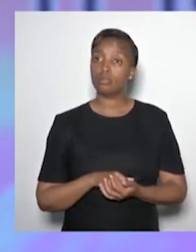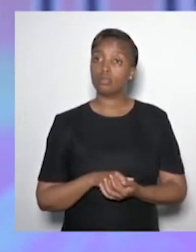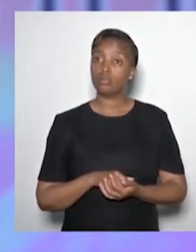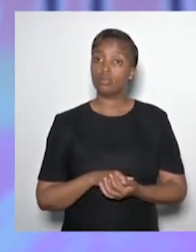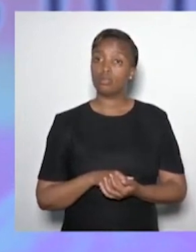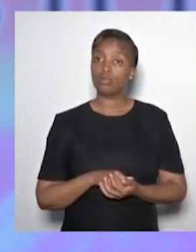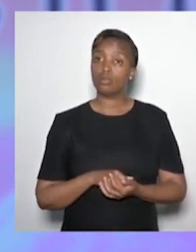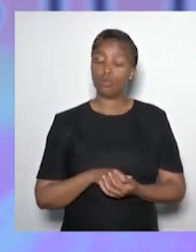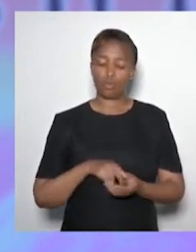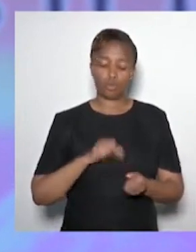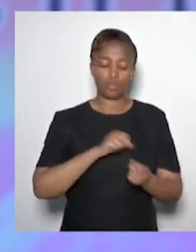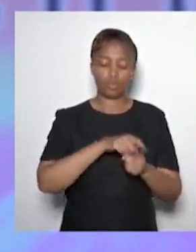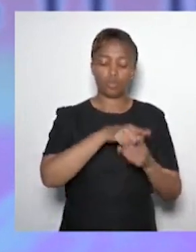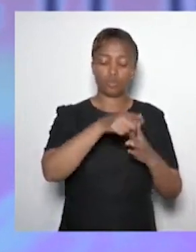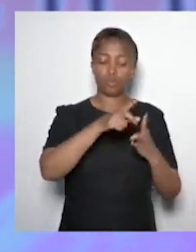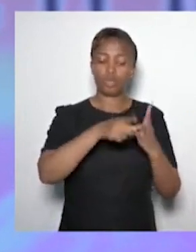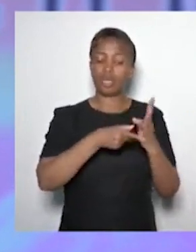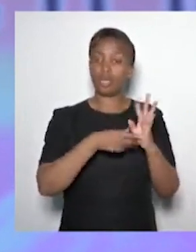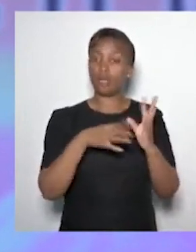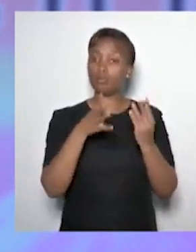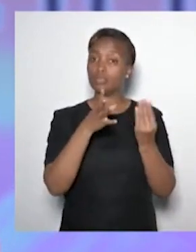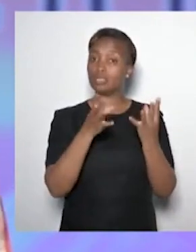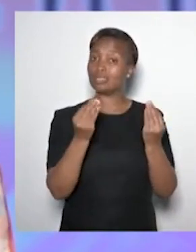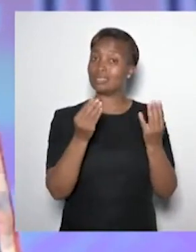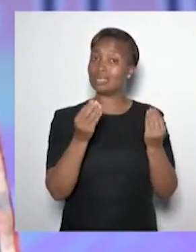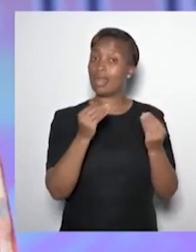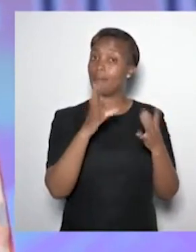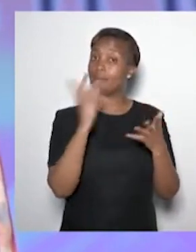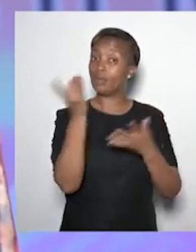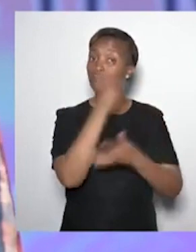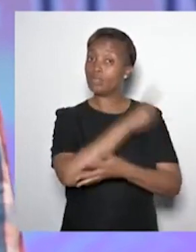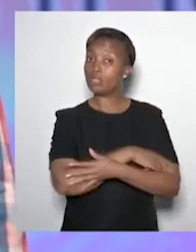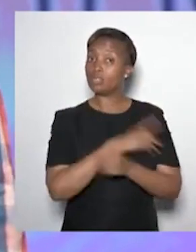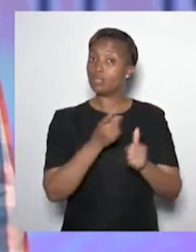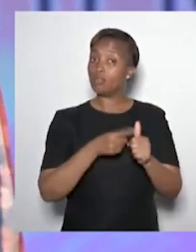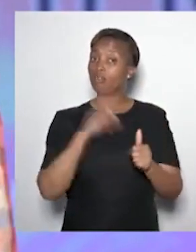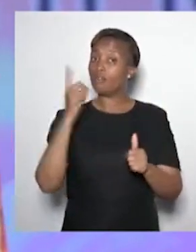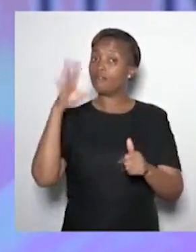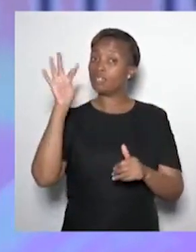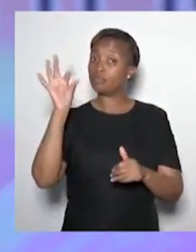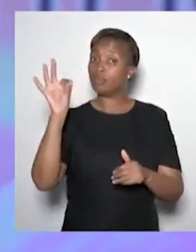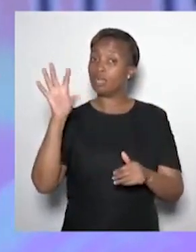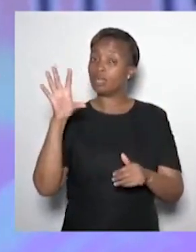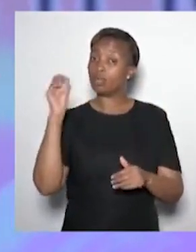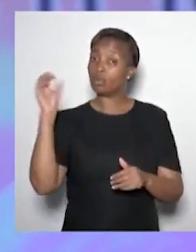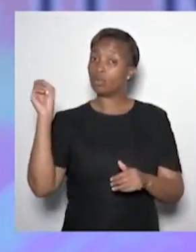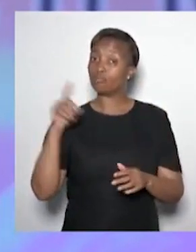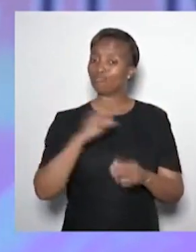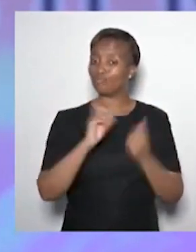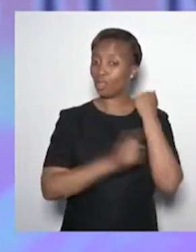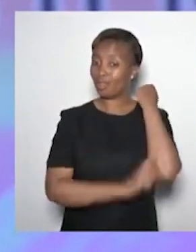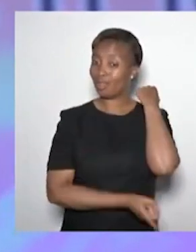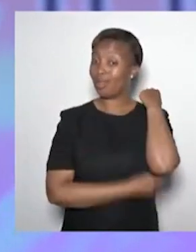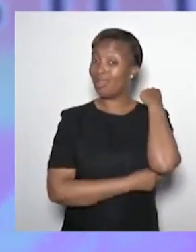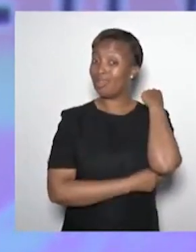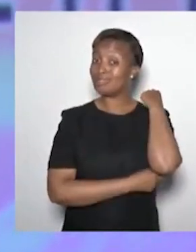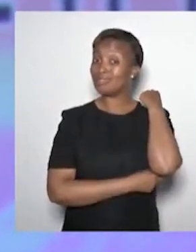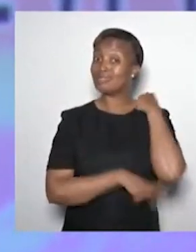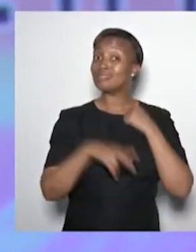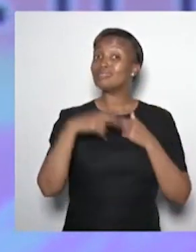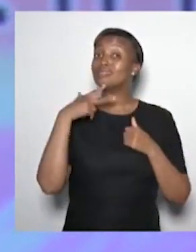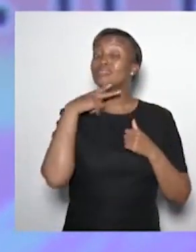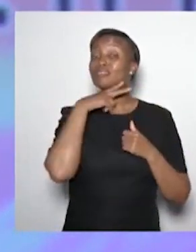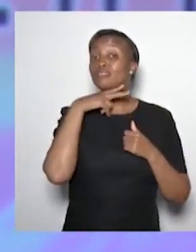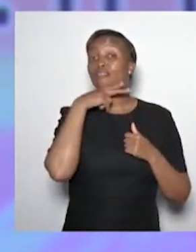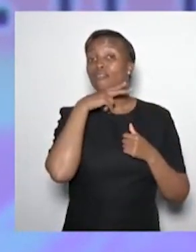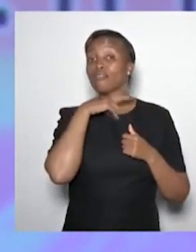number of days from the first Monday we'll be praying in October to the last Friday in the